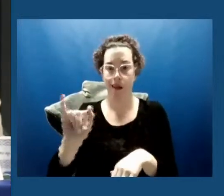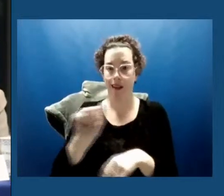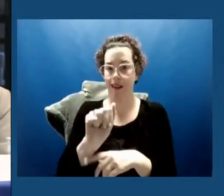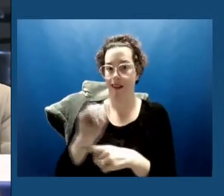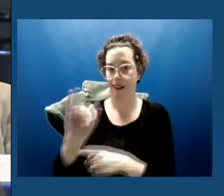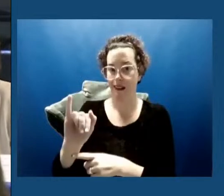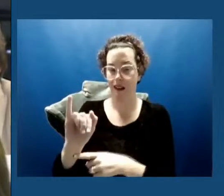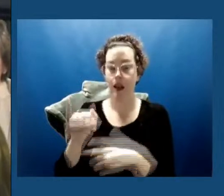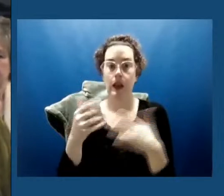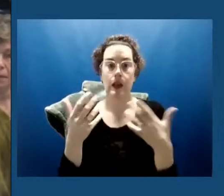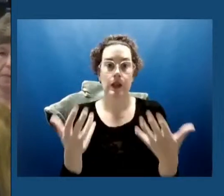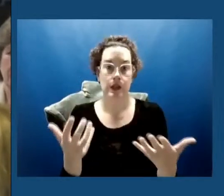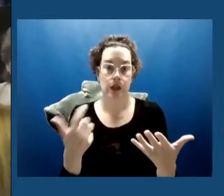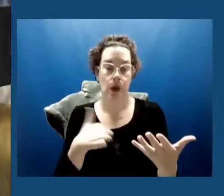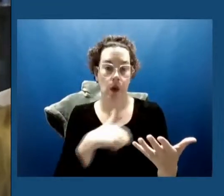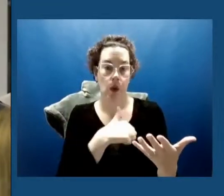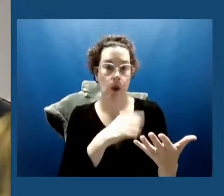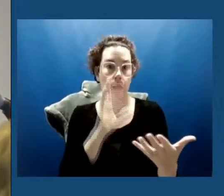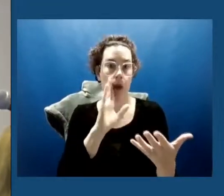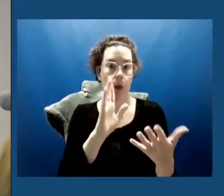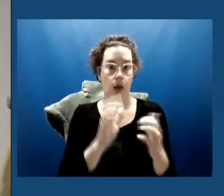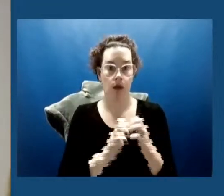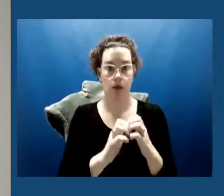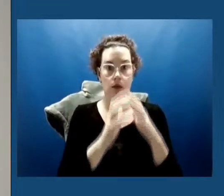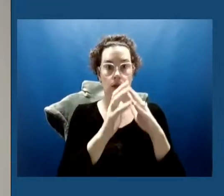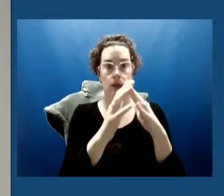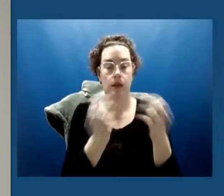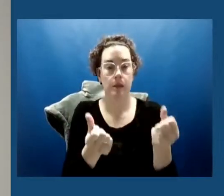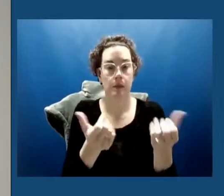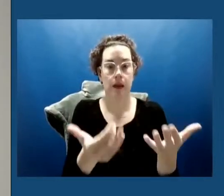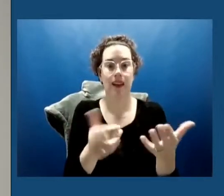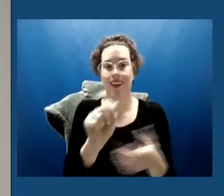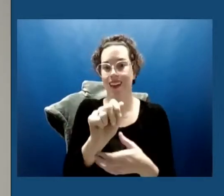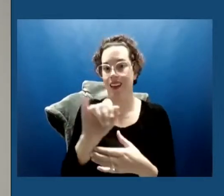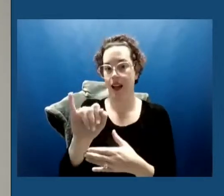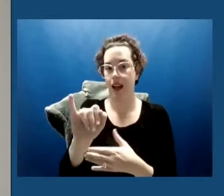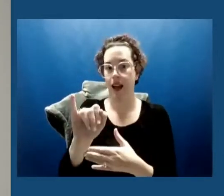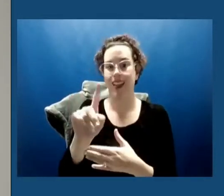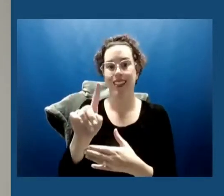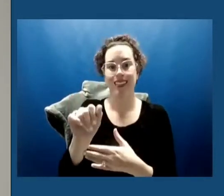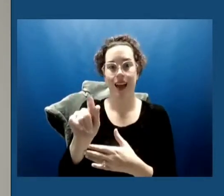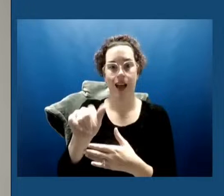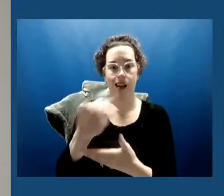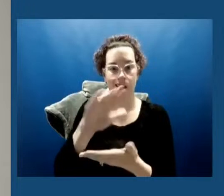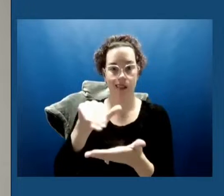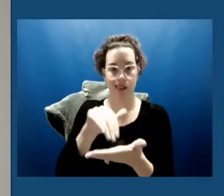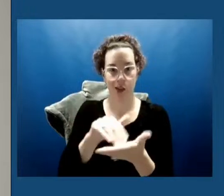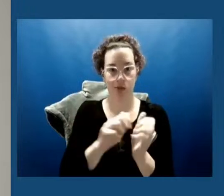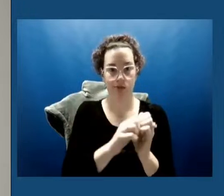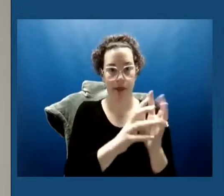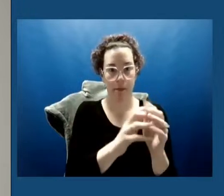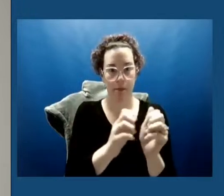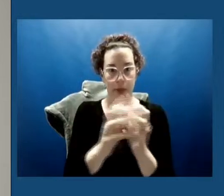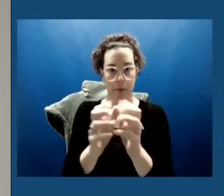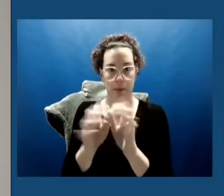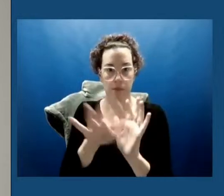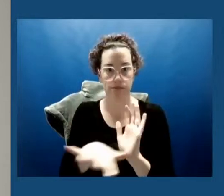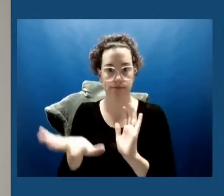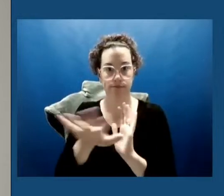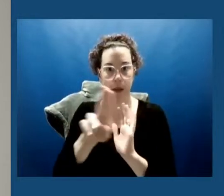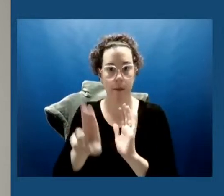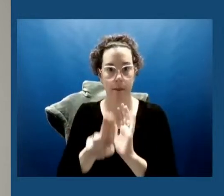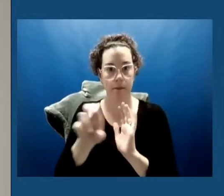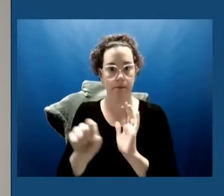we're going to be building a lot of AI data centers in this country. Take a guess. I